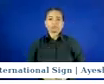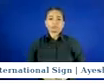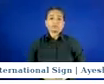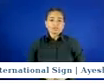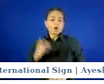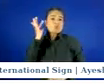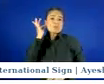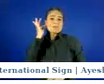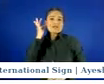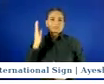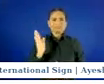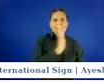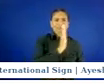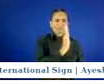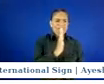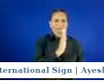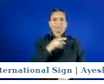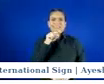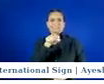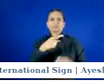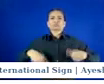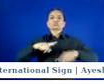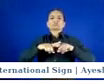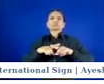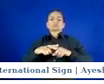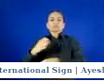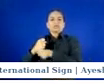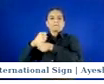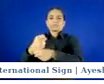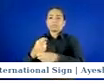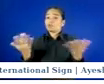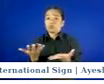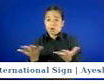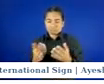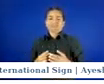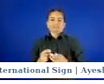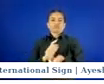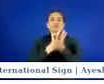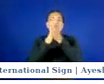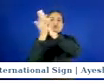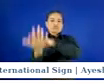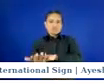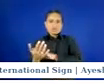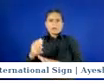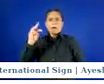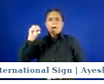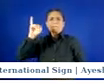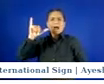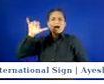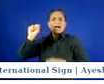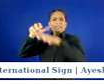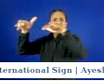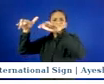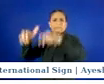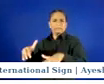Paper-based to the digital platform. So there was a lot of paper that used to be collected. You go in the field, in the rural area, you